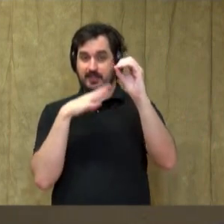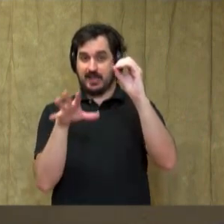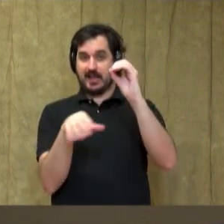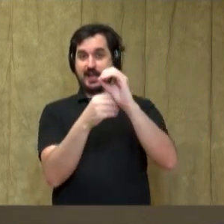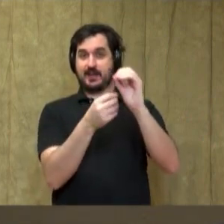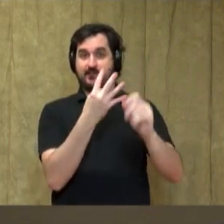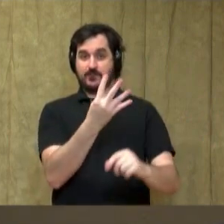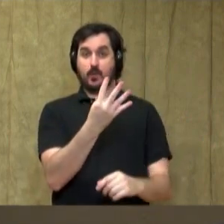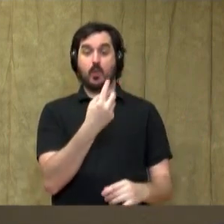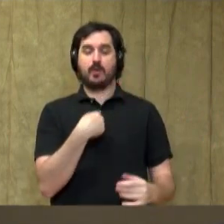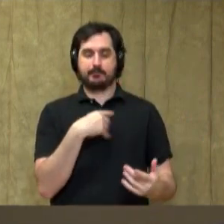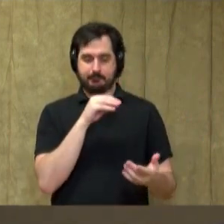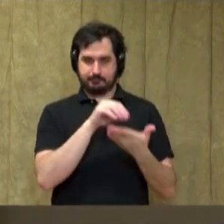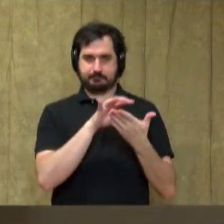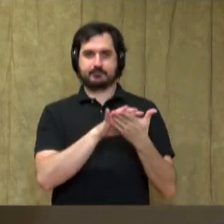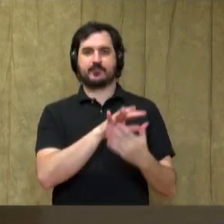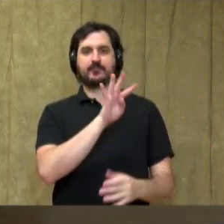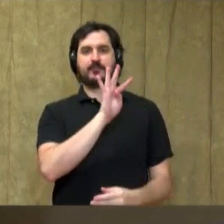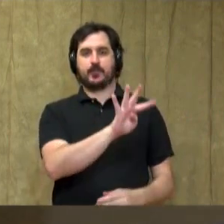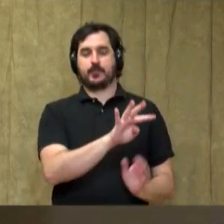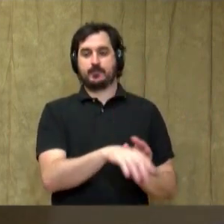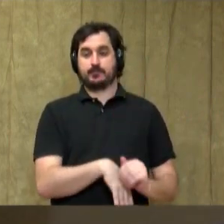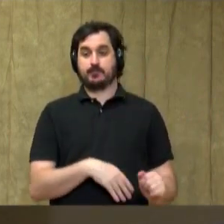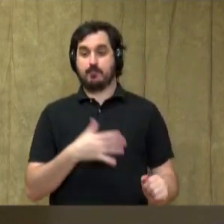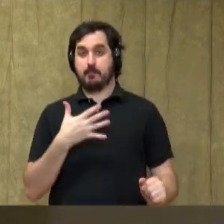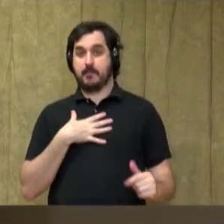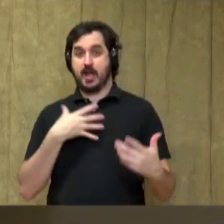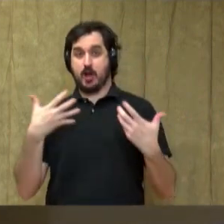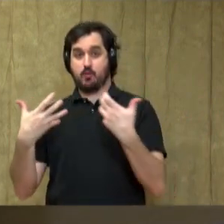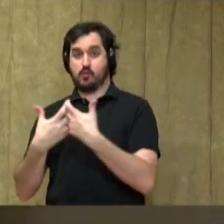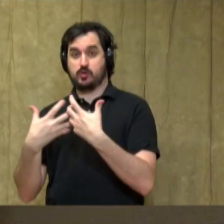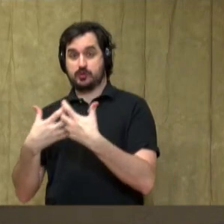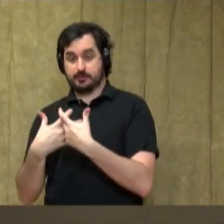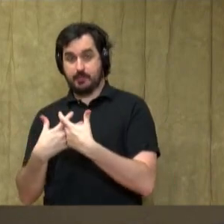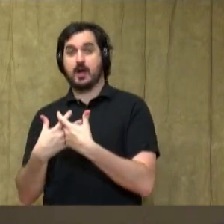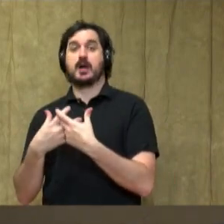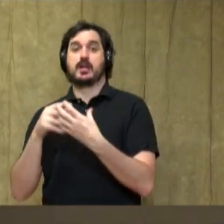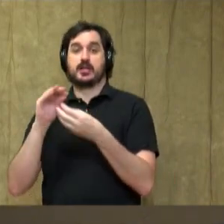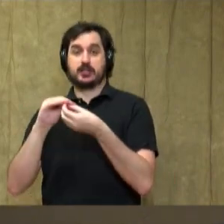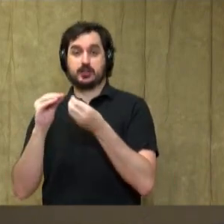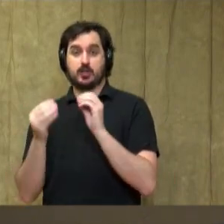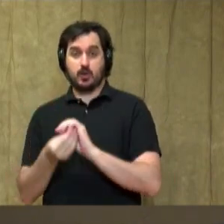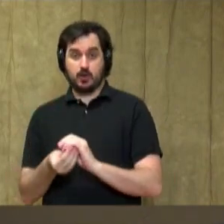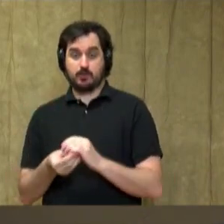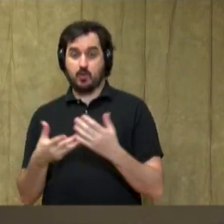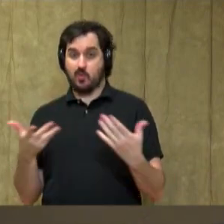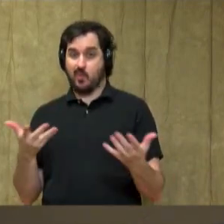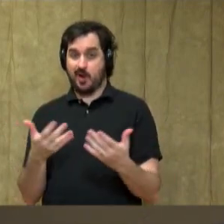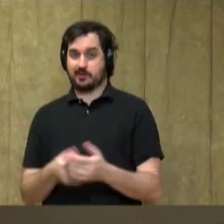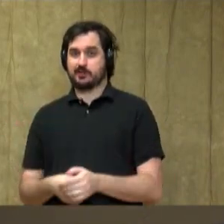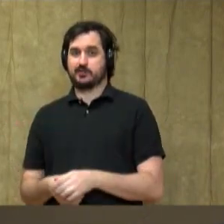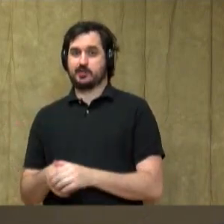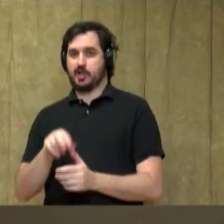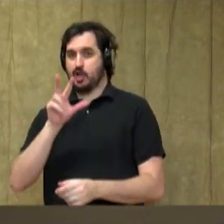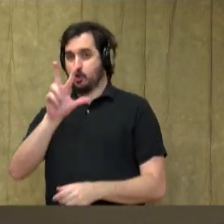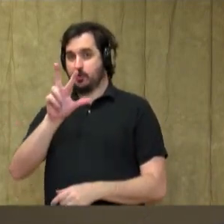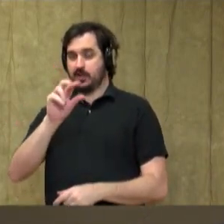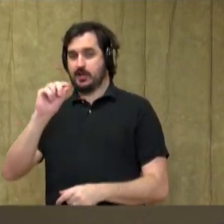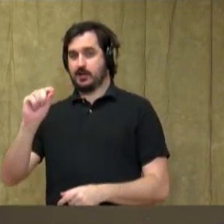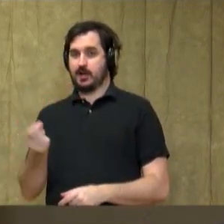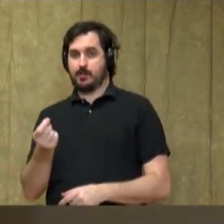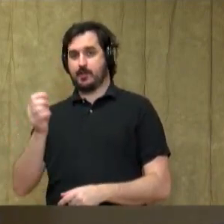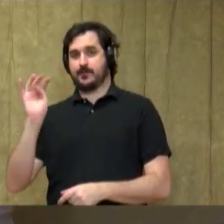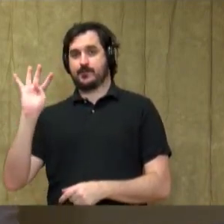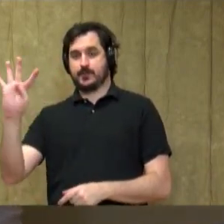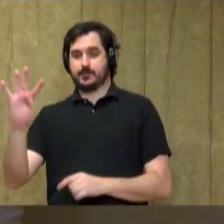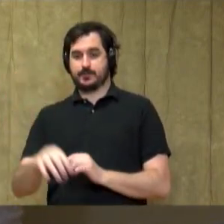I'll put a 4. And so my corresponding terms are 3,